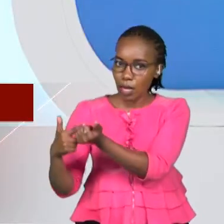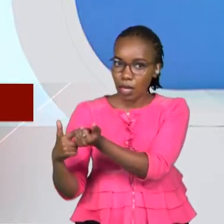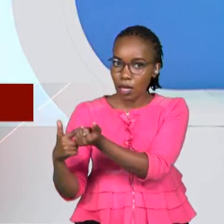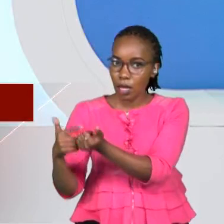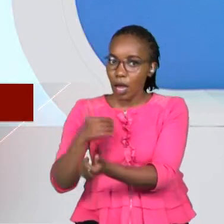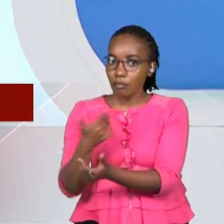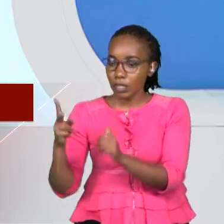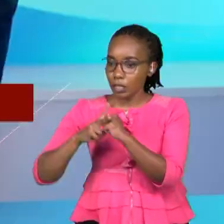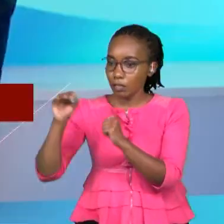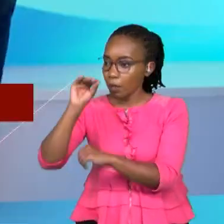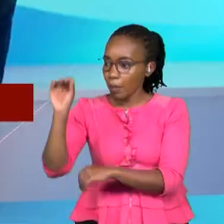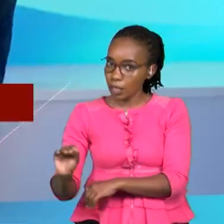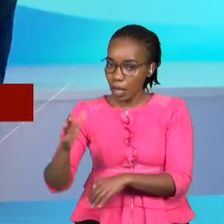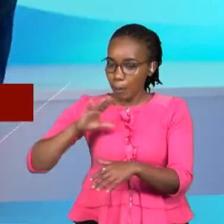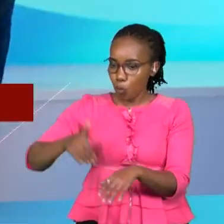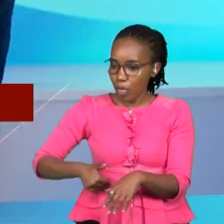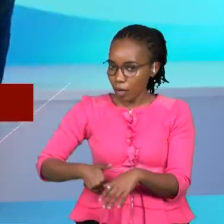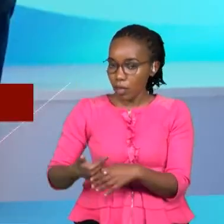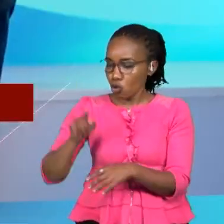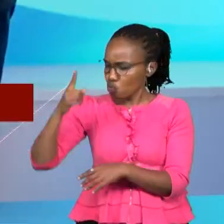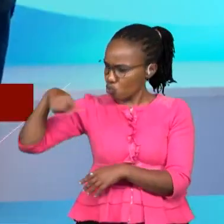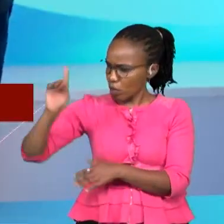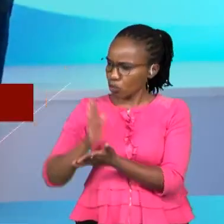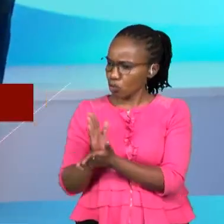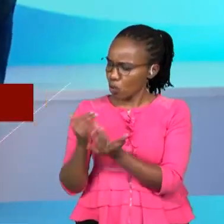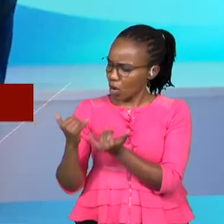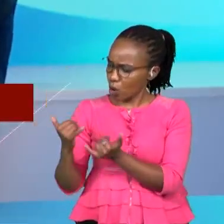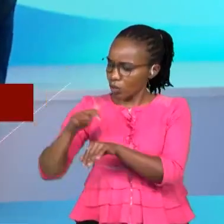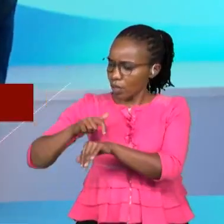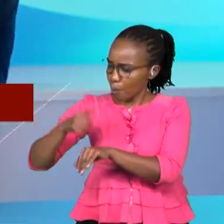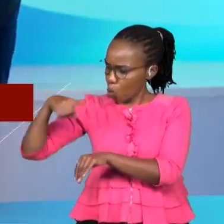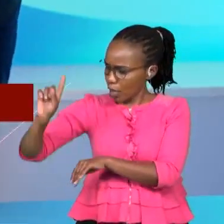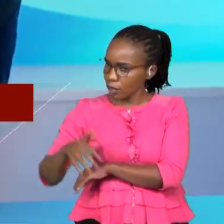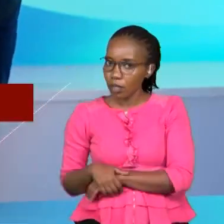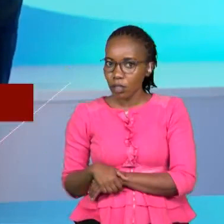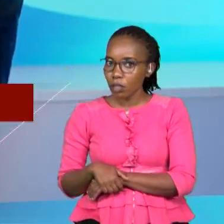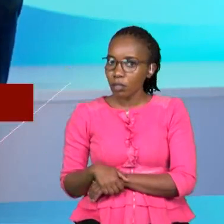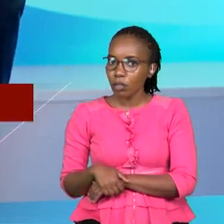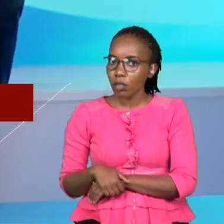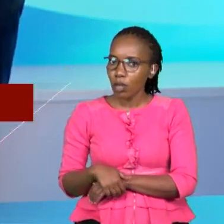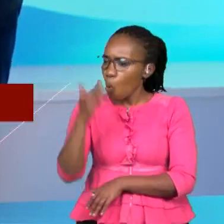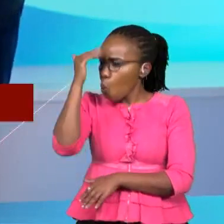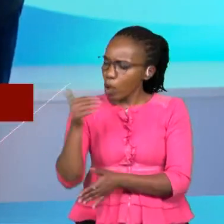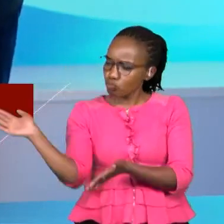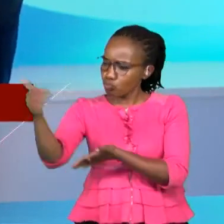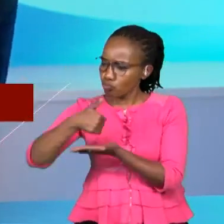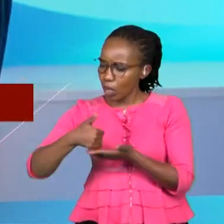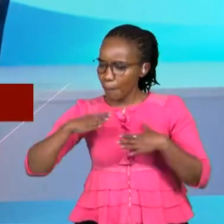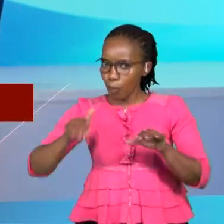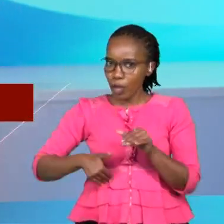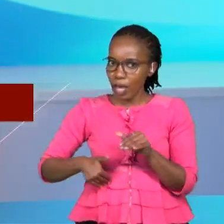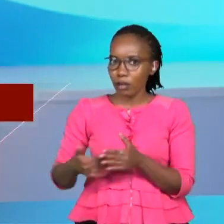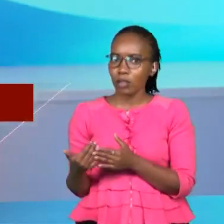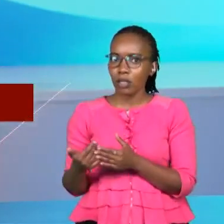had 70% young people. And you're right, this is the right time. Why can't you just mobilize young people to